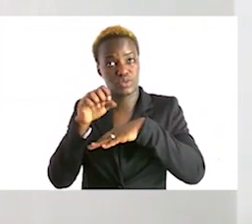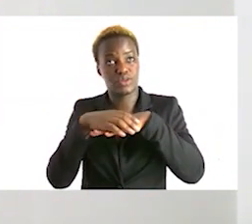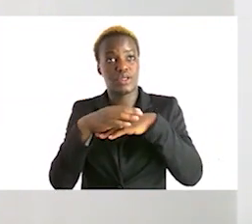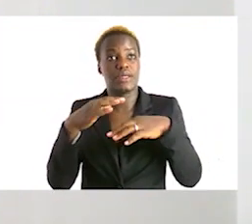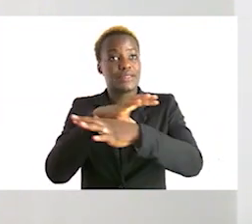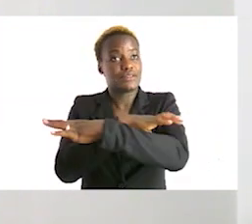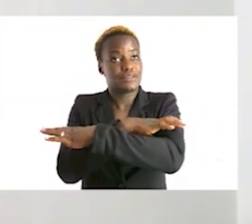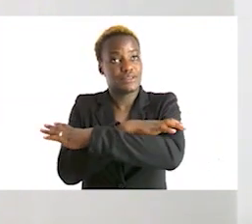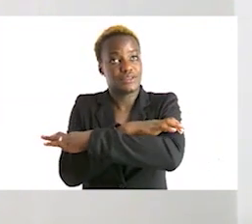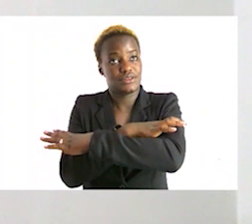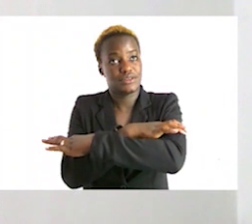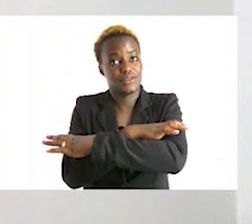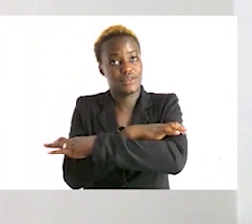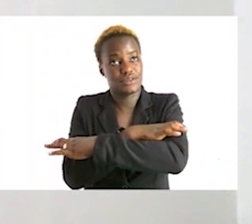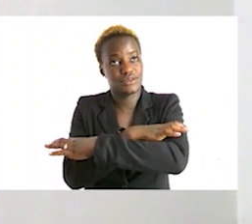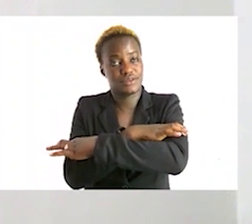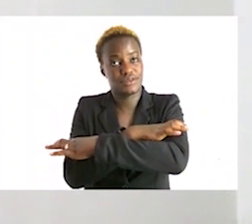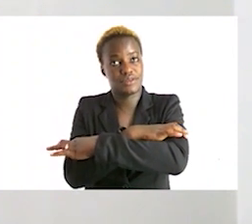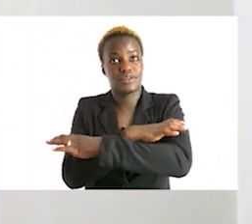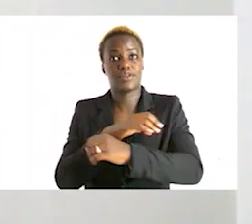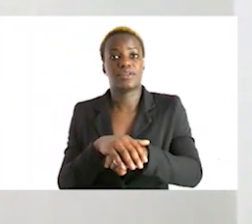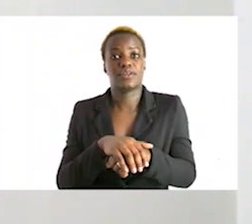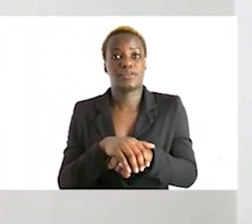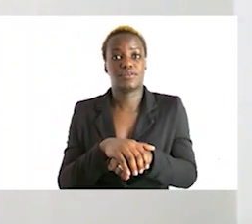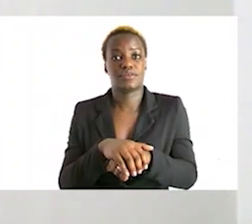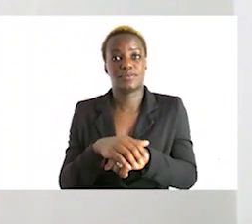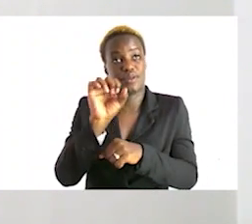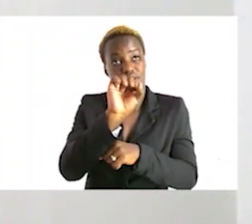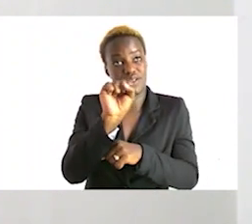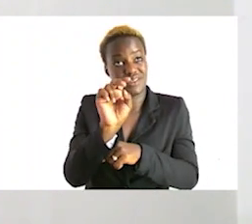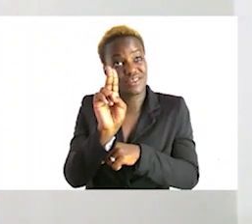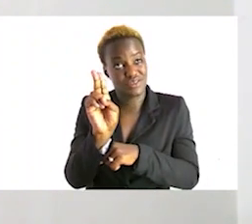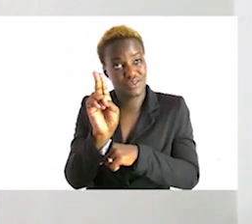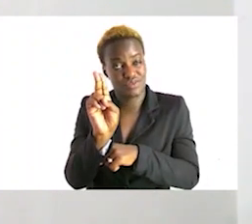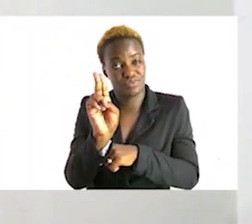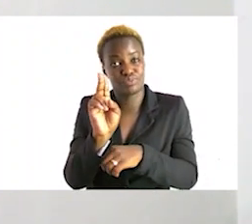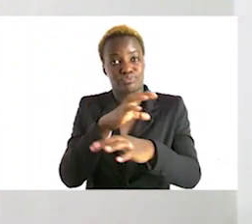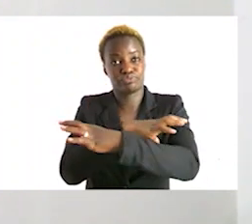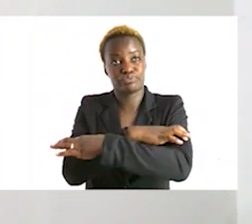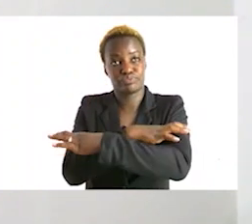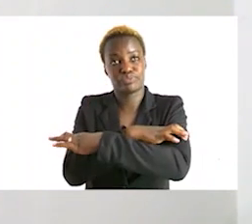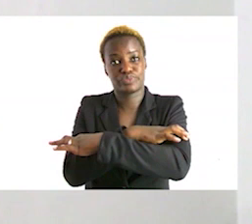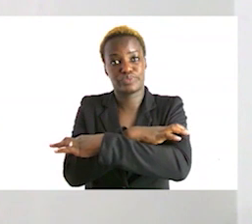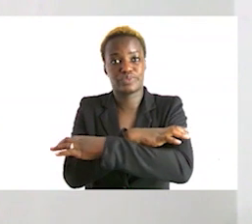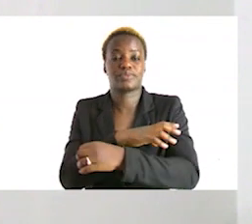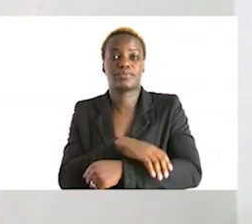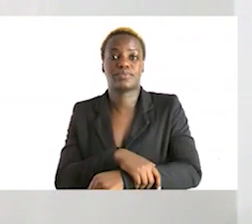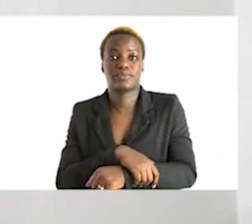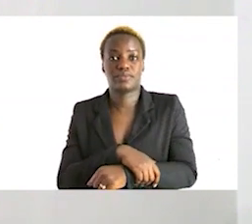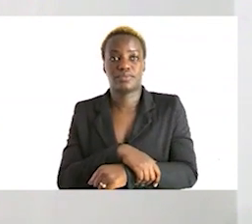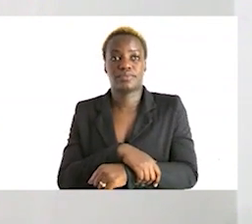shirt, all of these sounds, the shirt, just like laundry shirt, pretty. All of